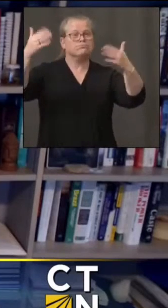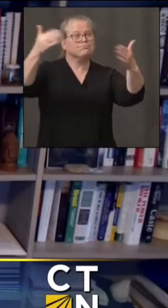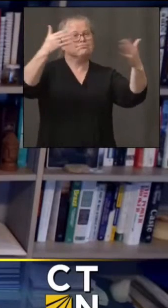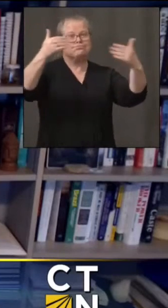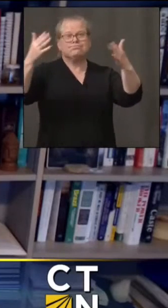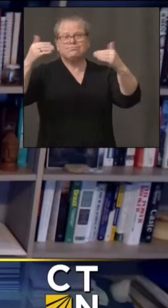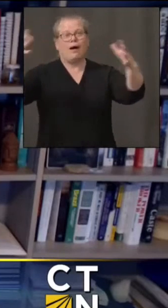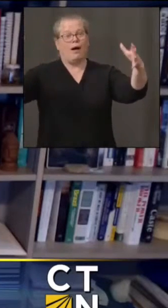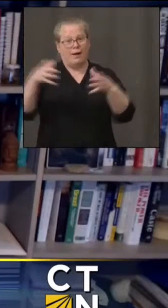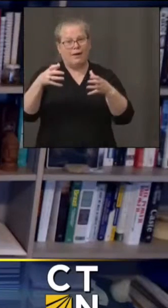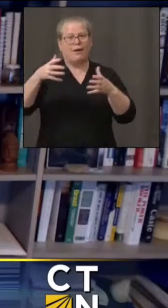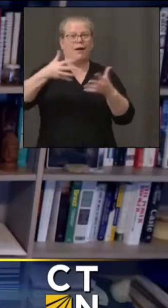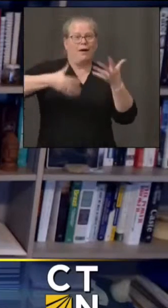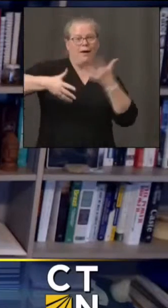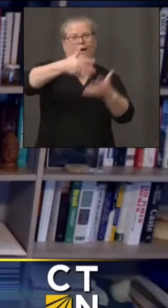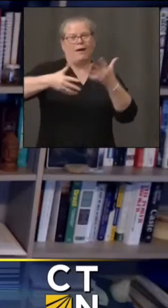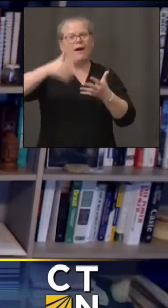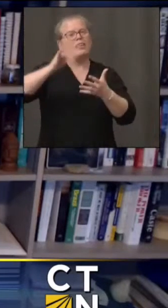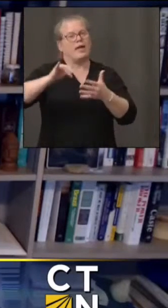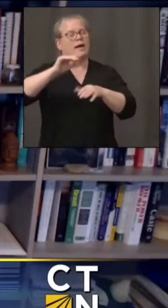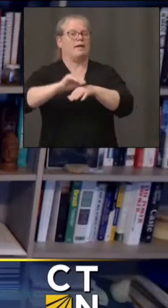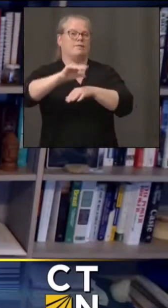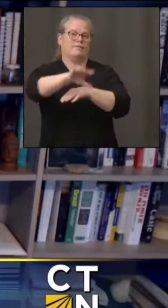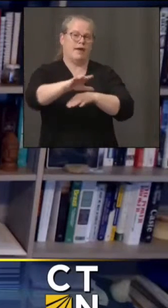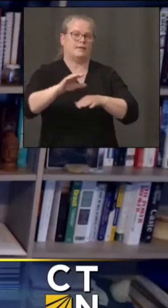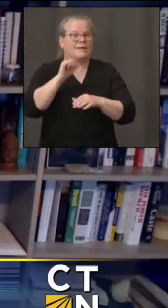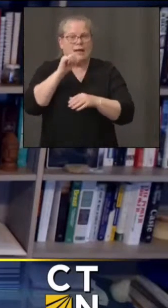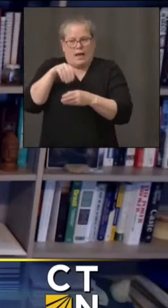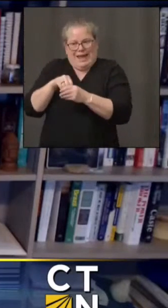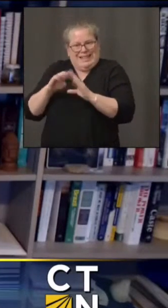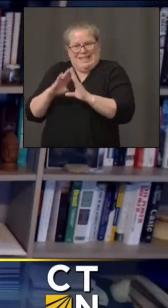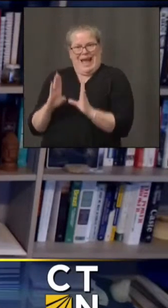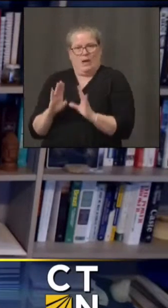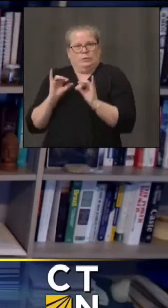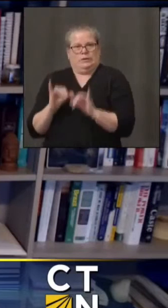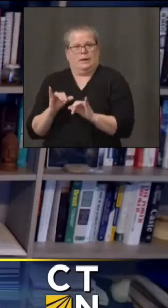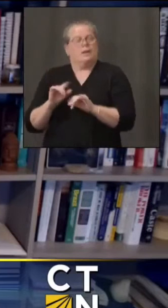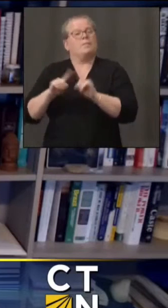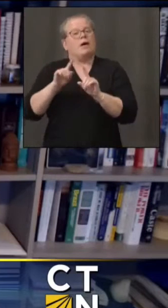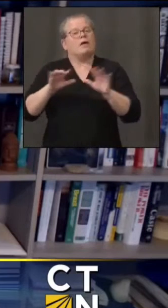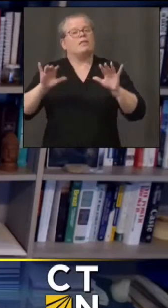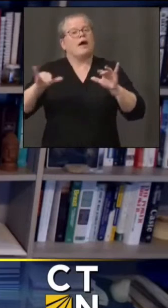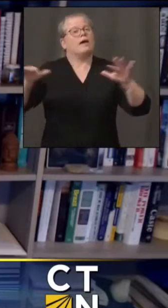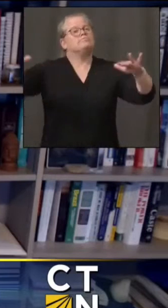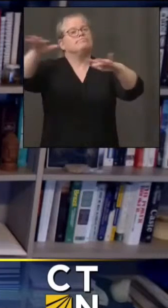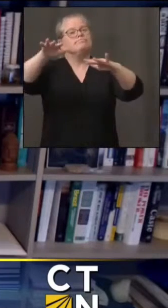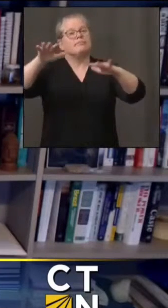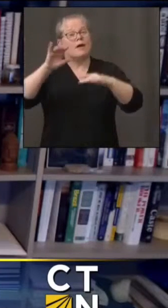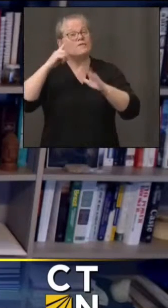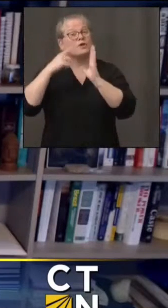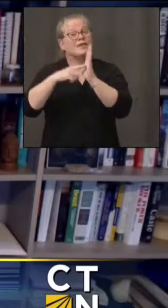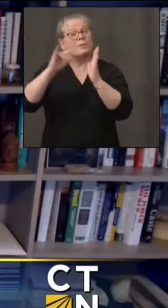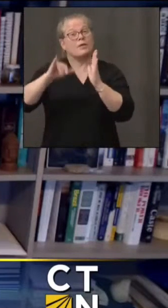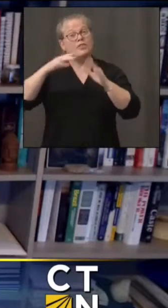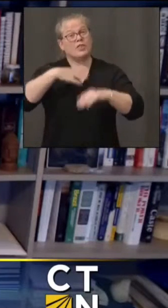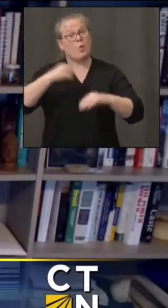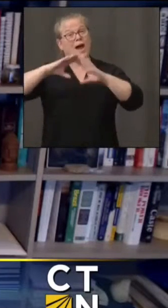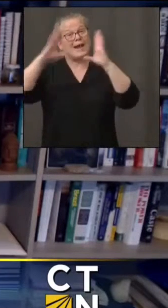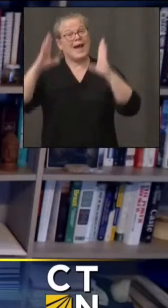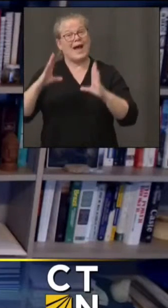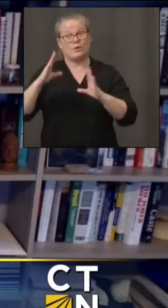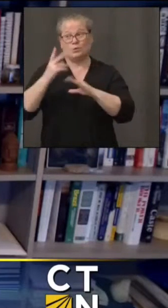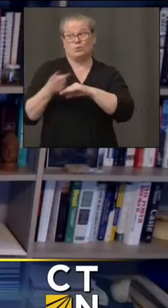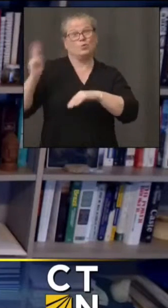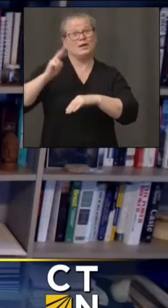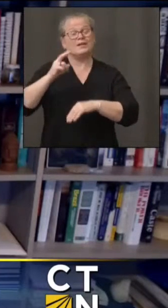are kind of fueling this epidemic with these super spreading events. The White House, the Rose Garden, is a good example of a super spreading